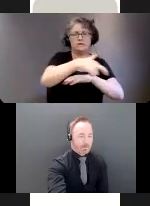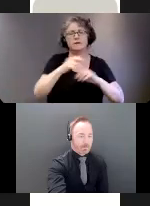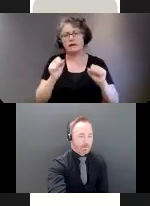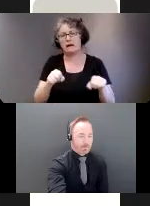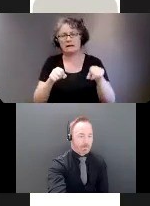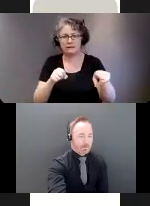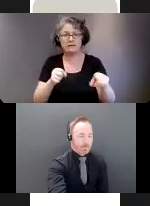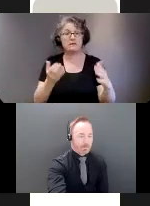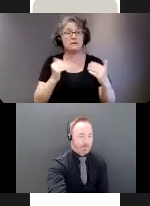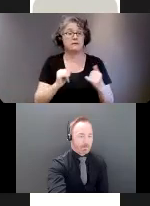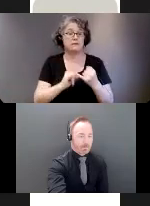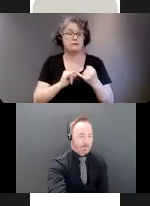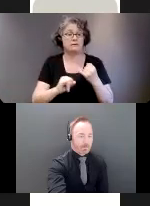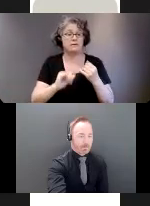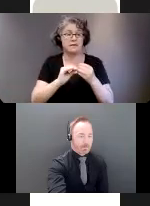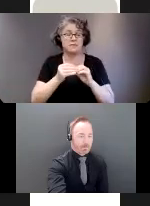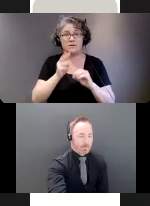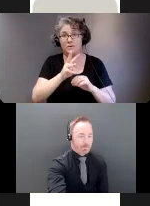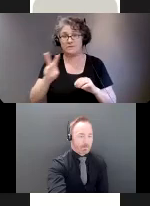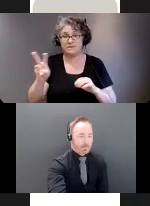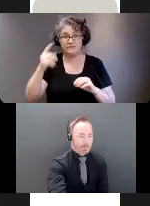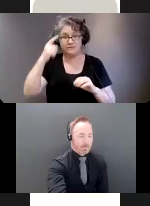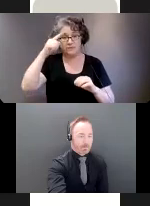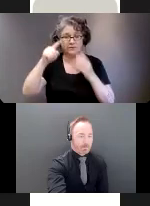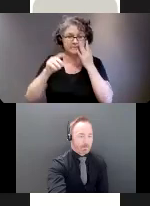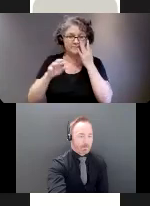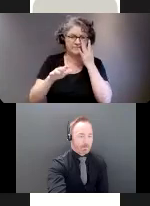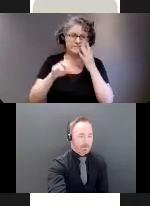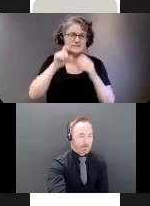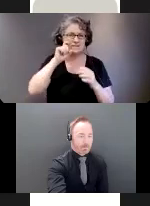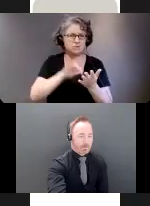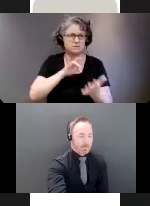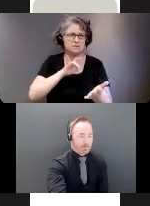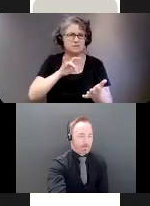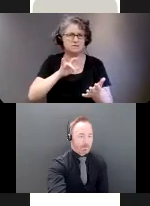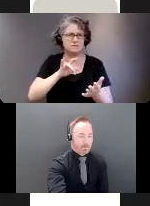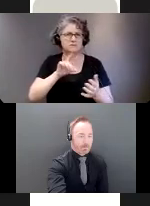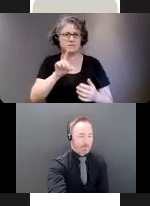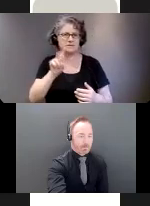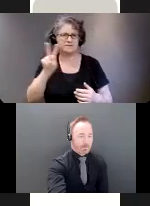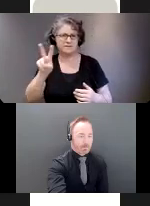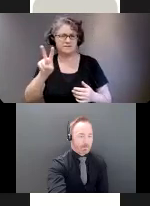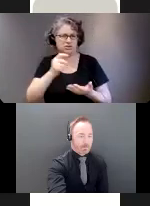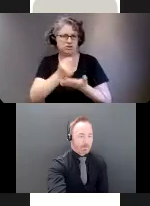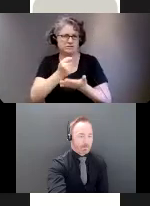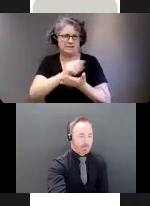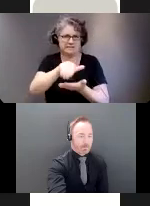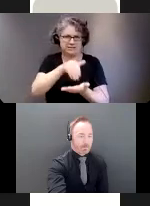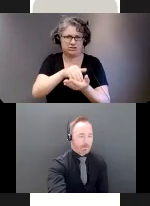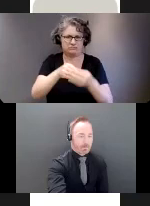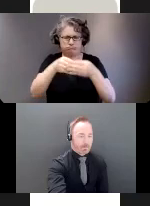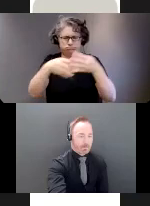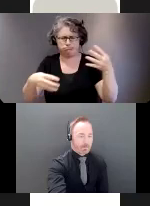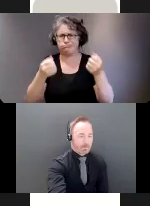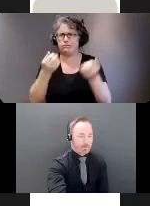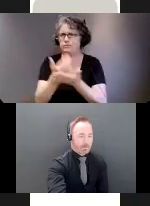the number there and the website to the Sexual Assault Domestic Violence Treatment Centers. And you can gather